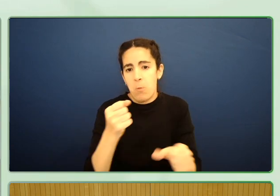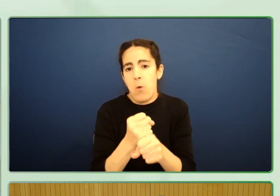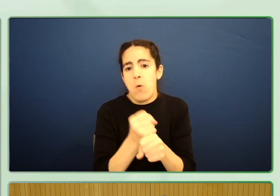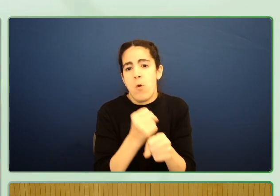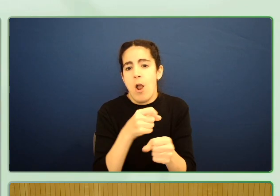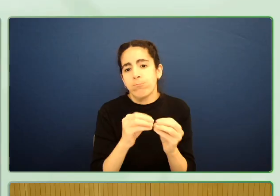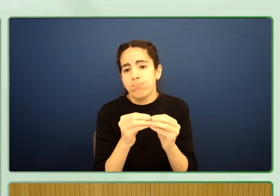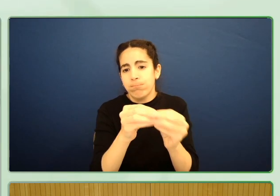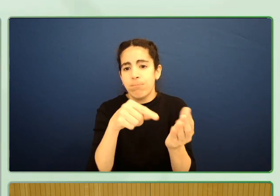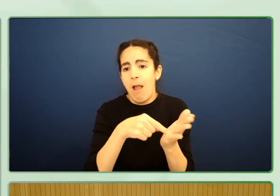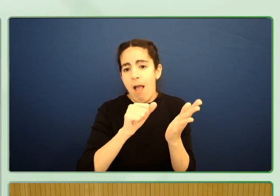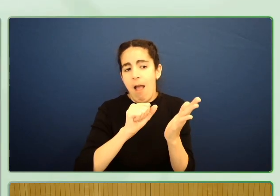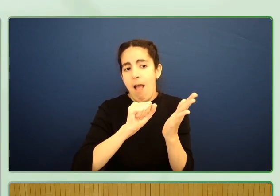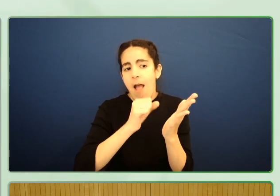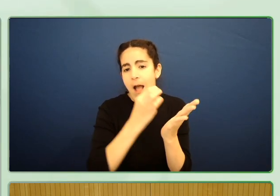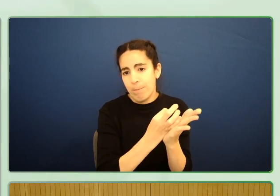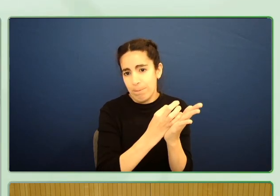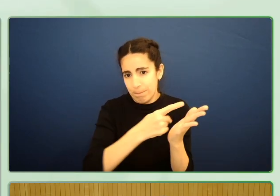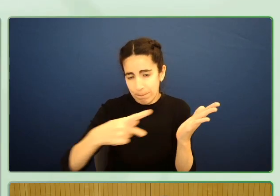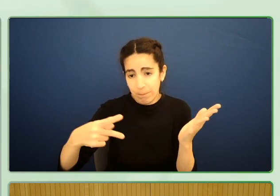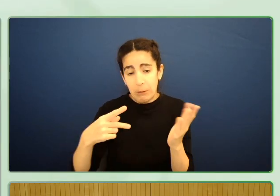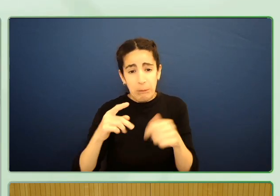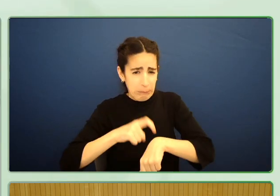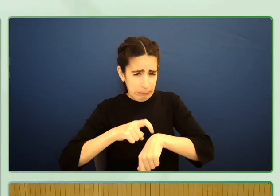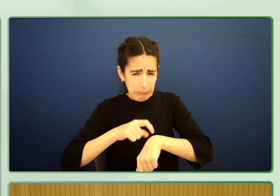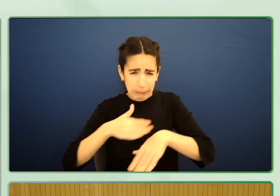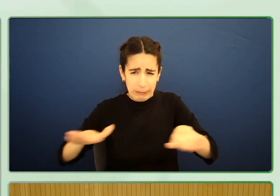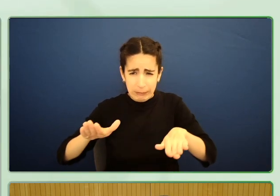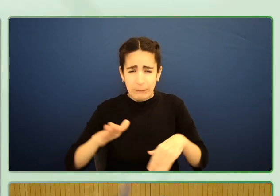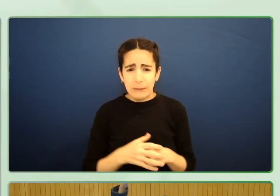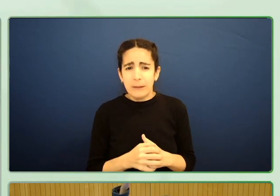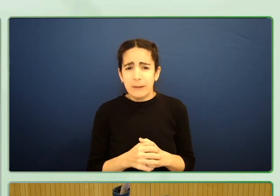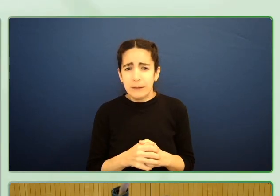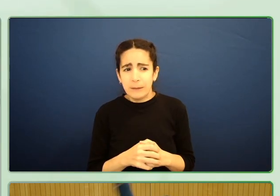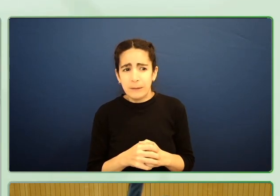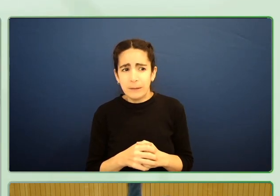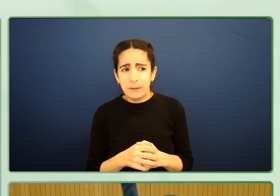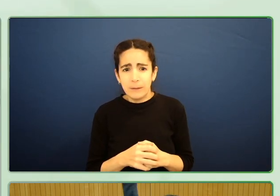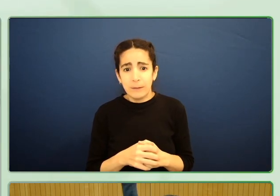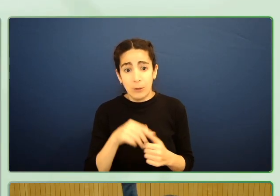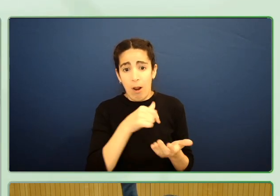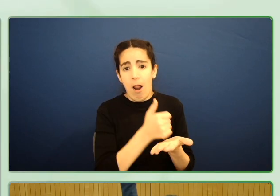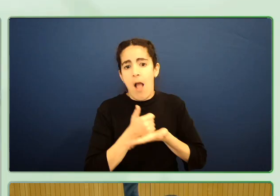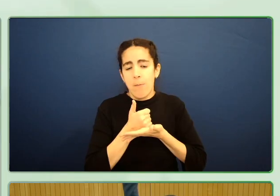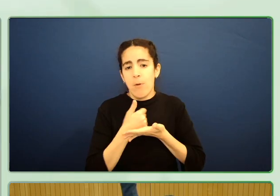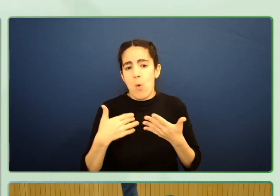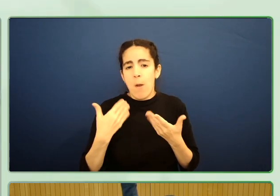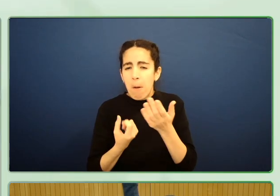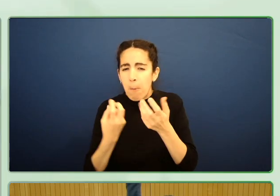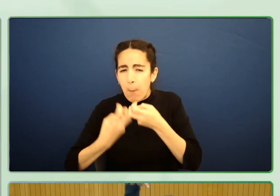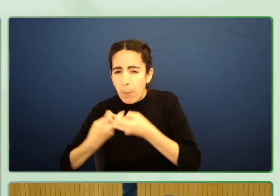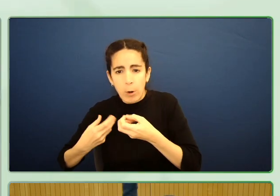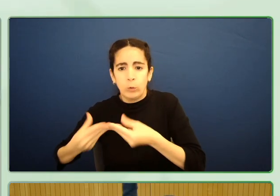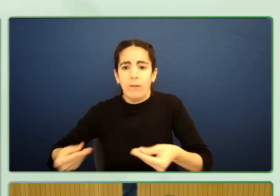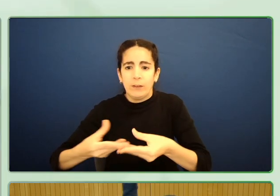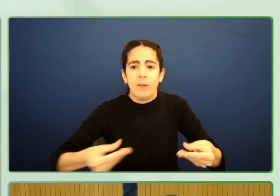I decided to make this app. It solves a lot of things, but if you want to know more, please download it and connect with me. In